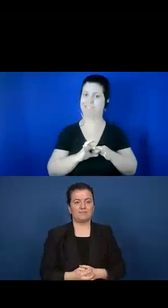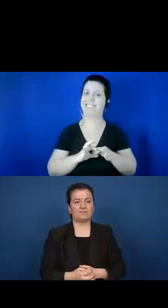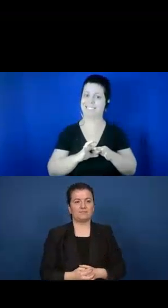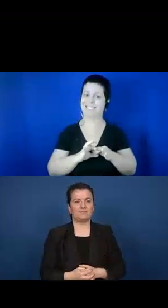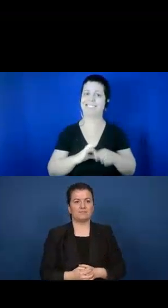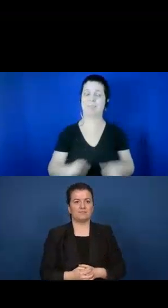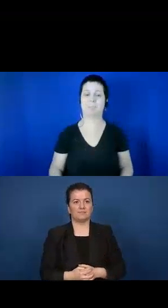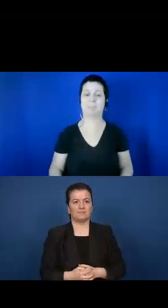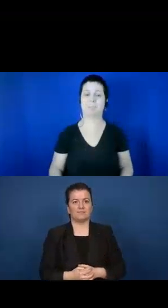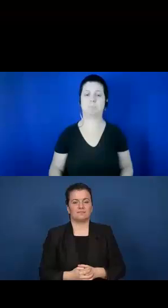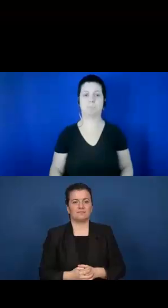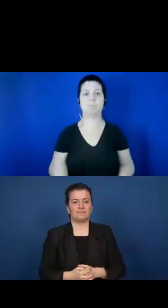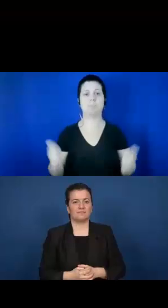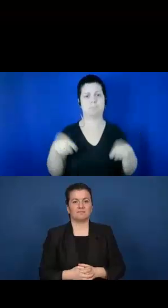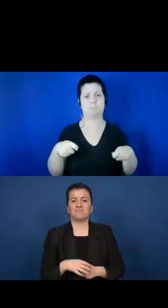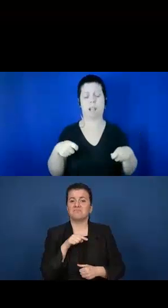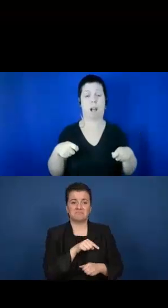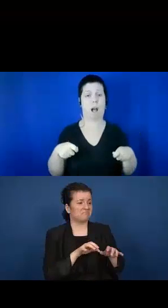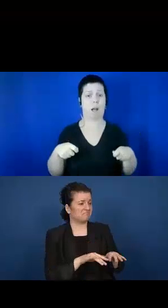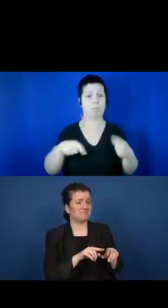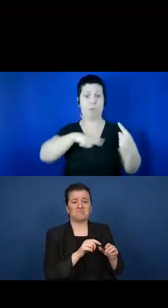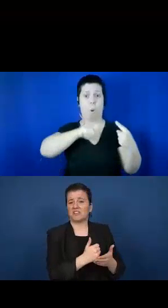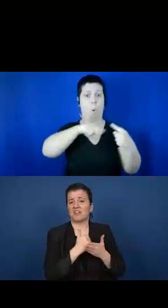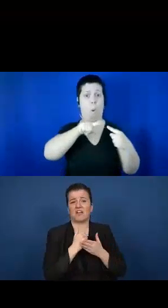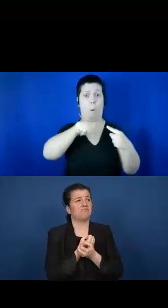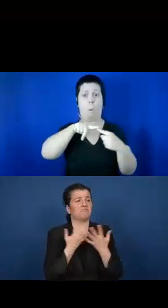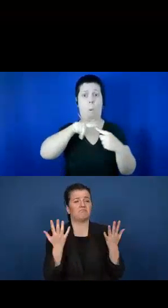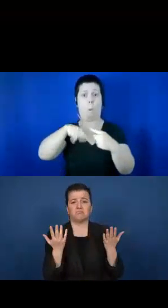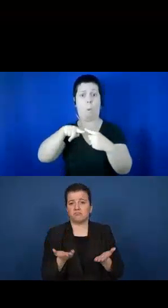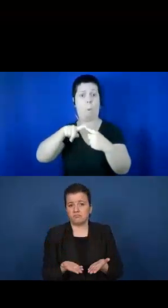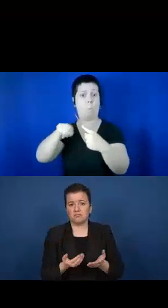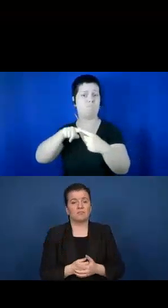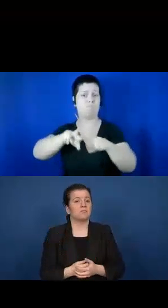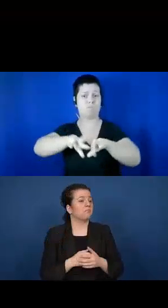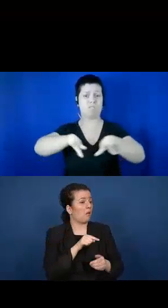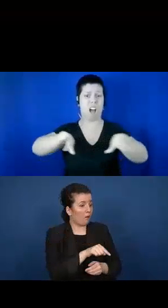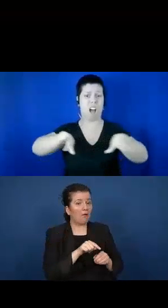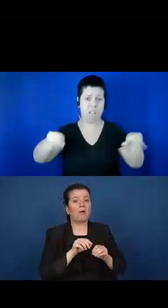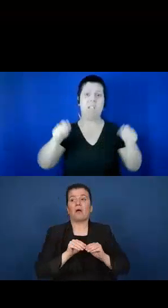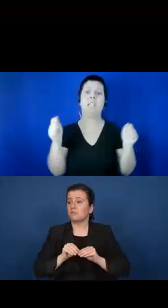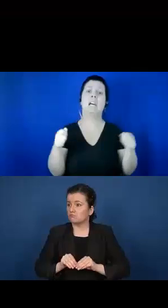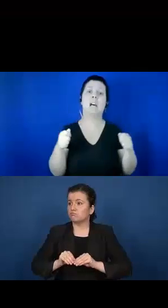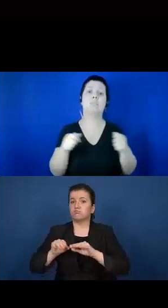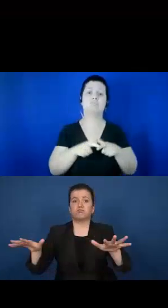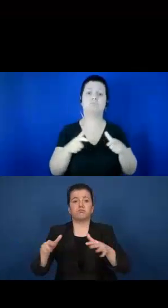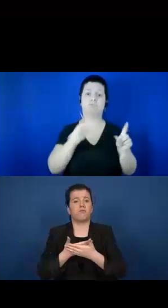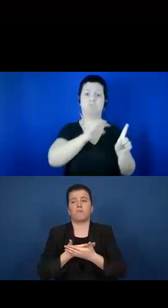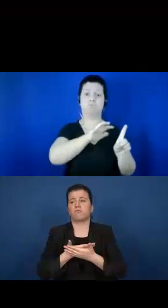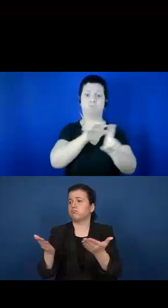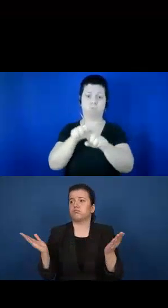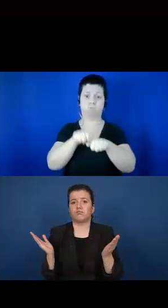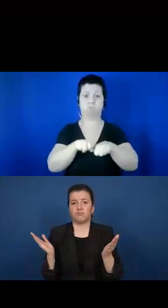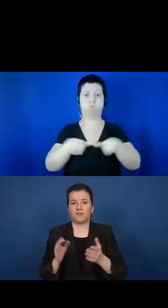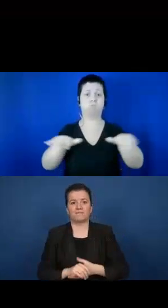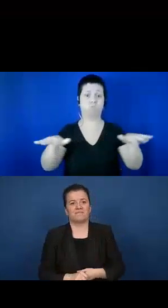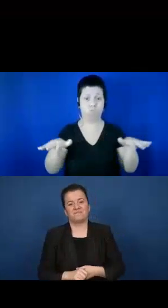be useful for many different purposes and scalable to many other areas. So this